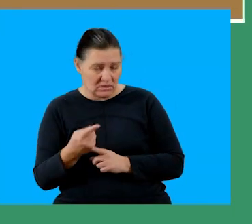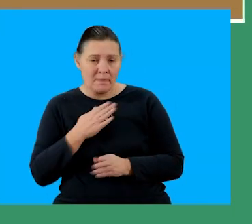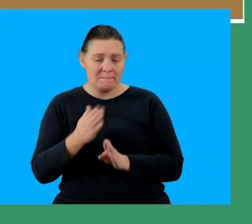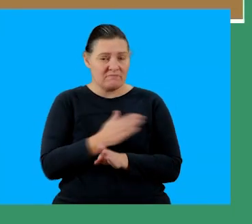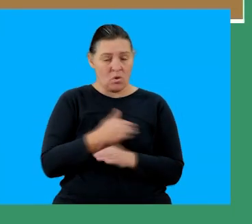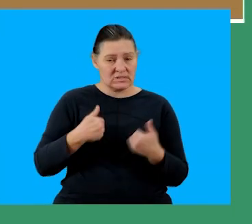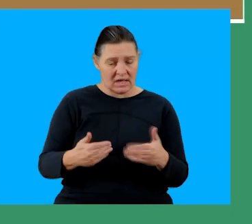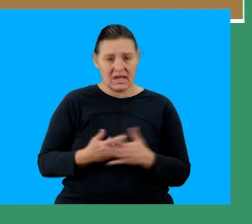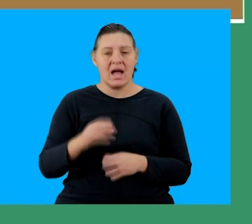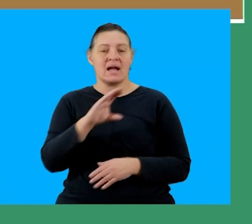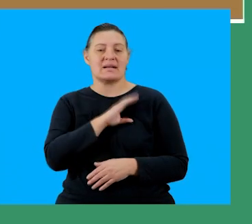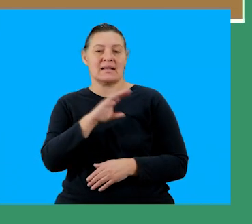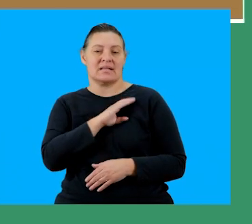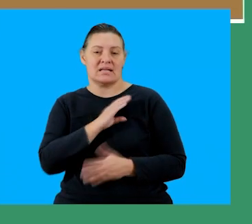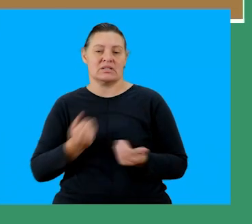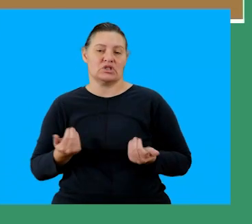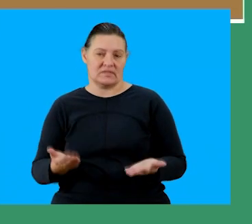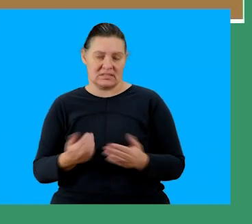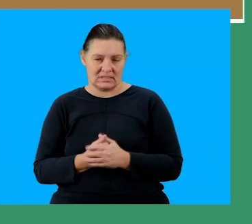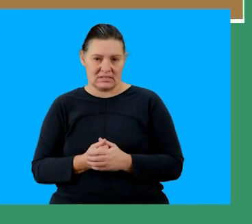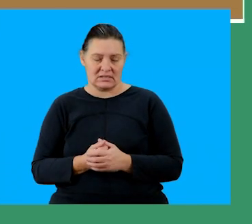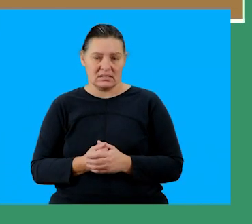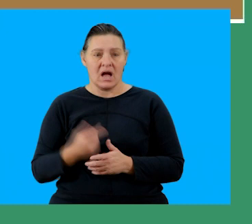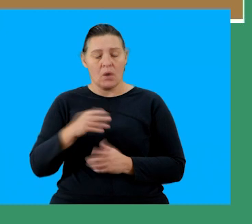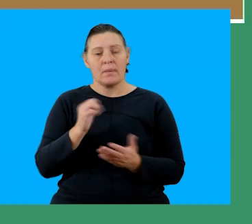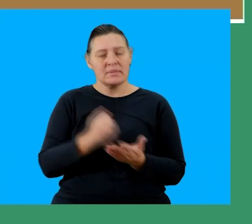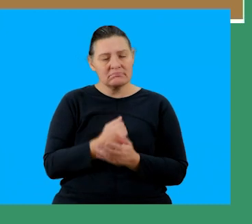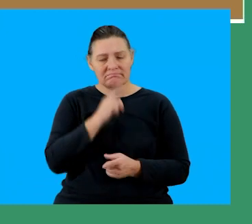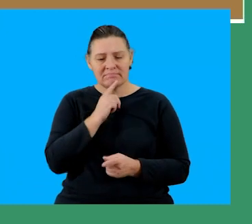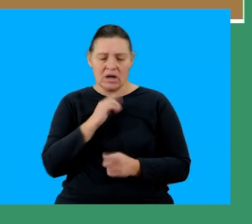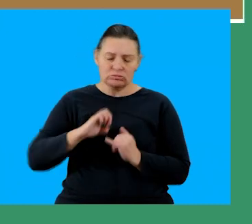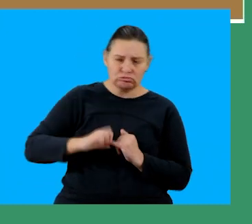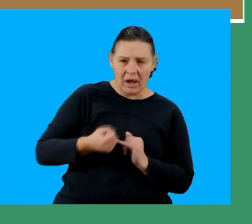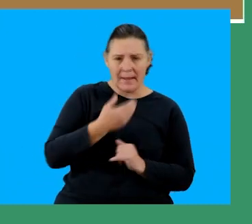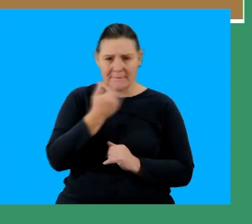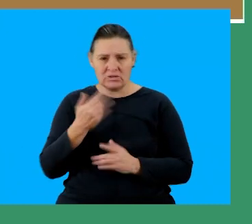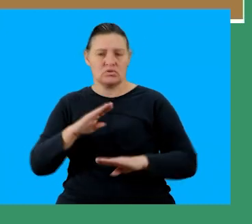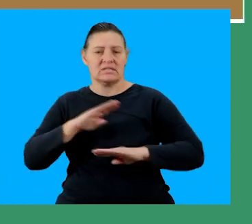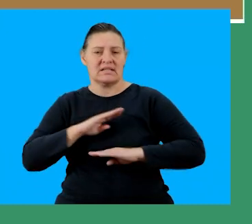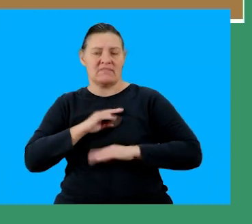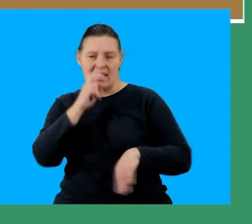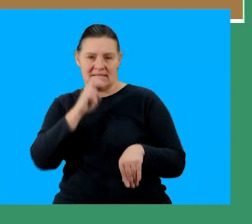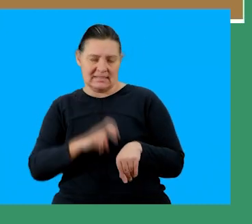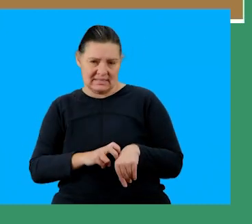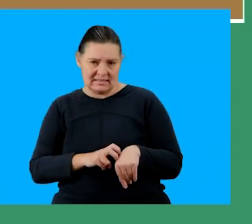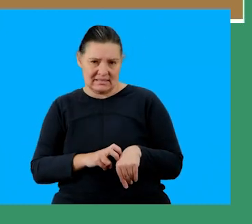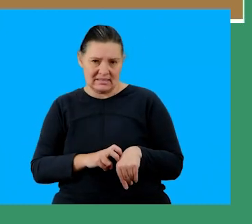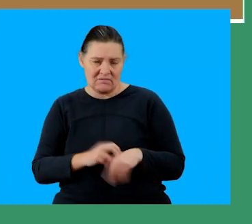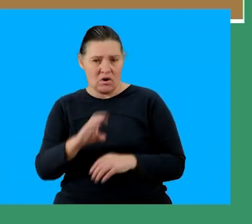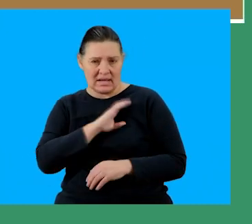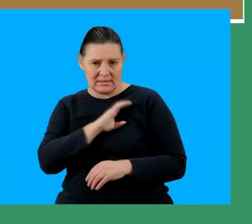before startup is customer service. Howard must make an effort to satisfy the needs